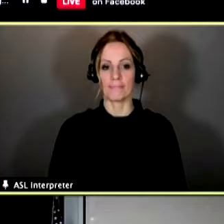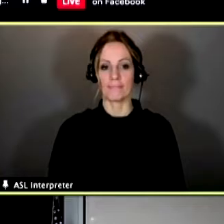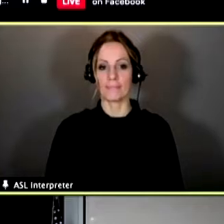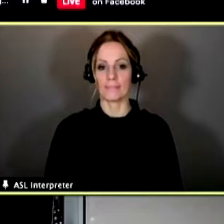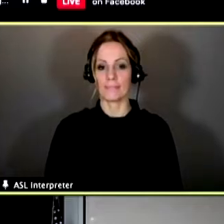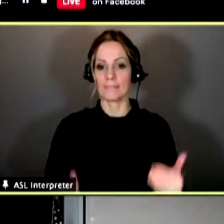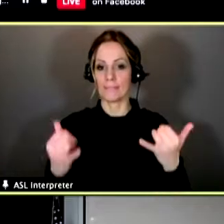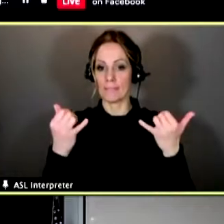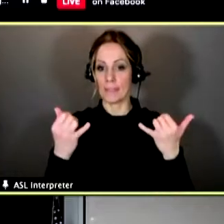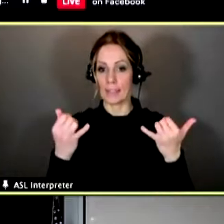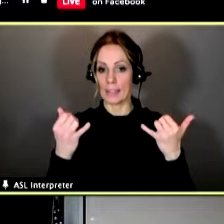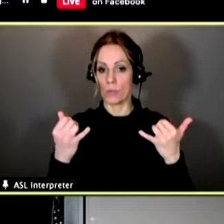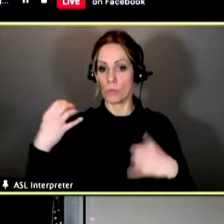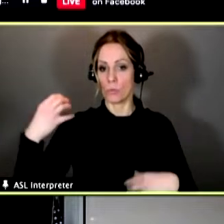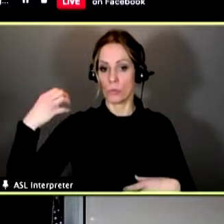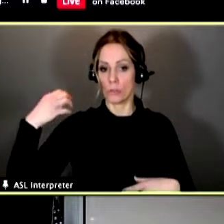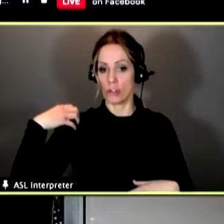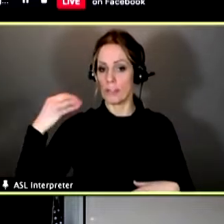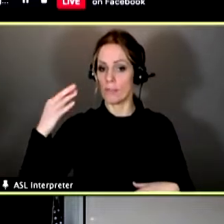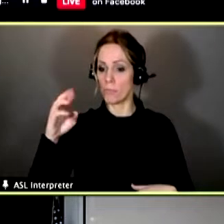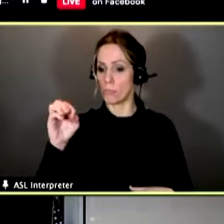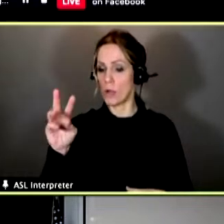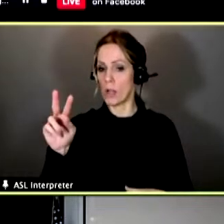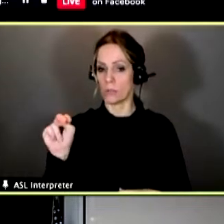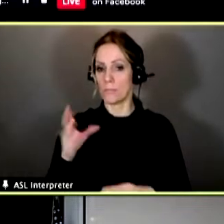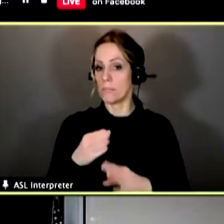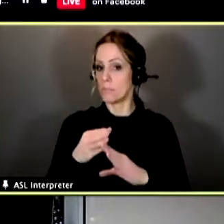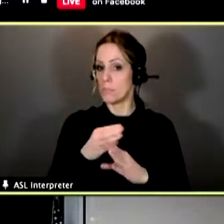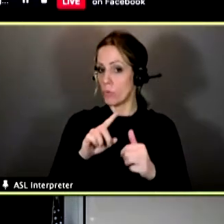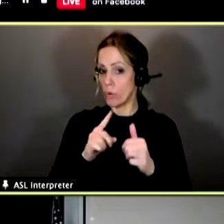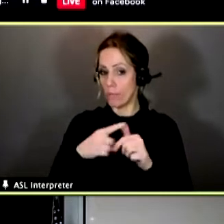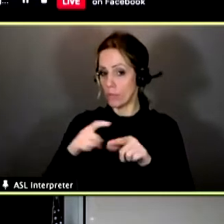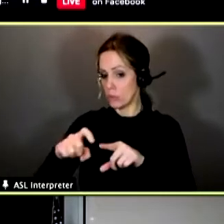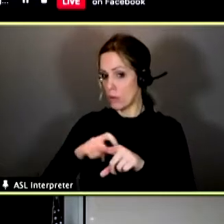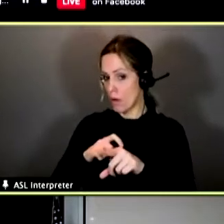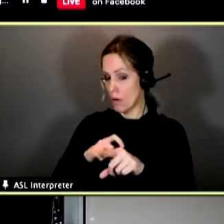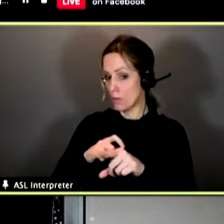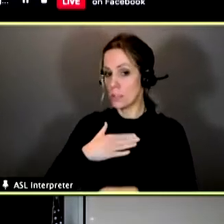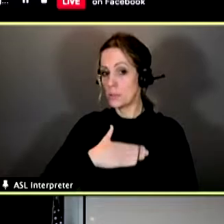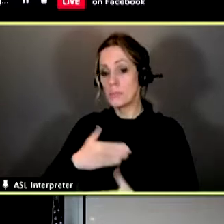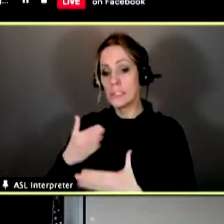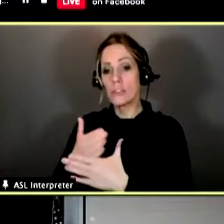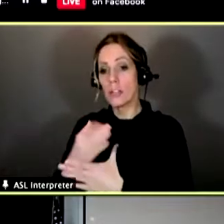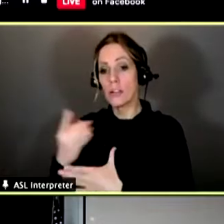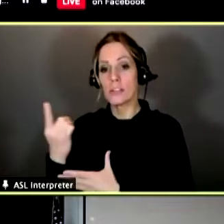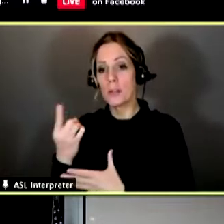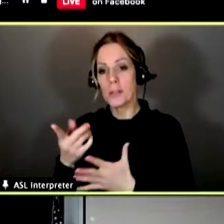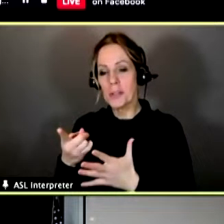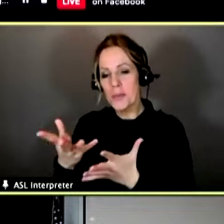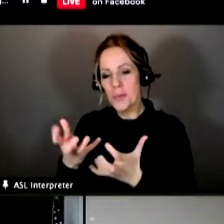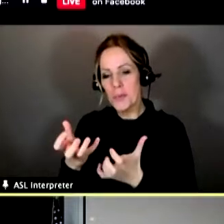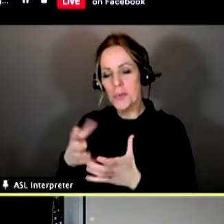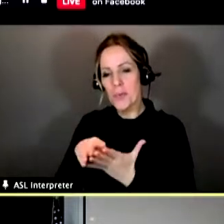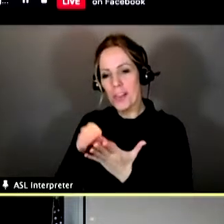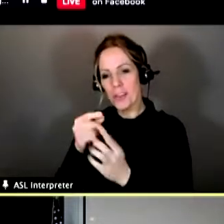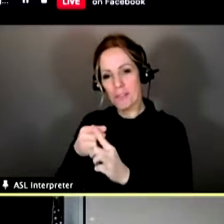sir, maybe just share with us something you're hoping to learn from the community over the course of this evening.